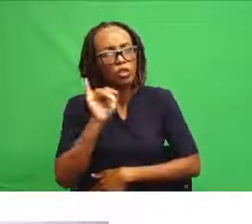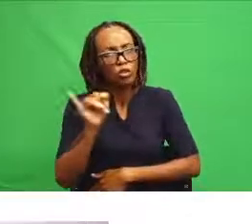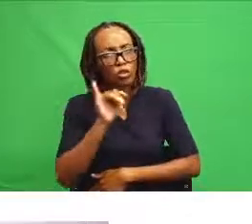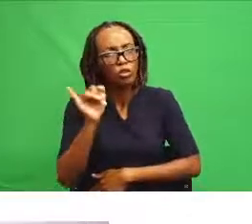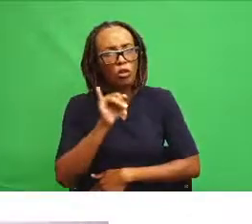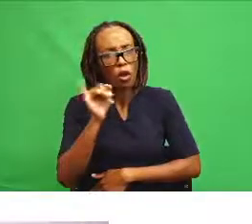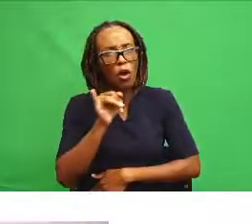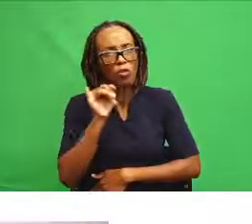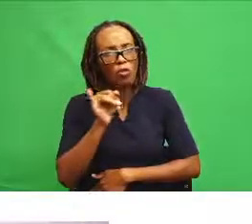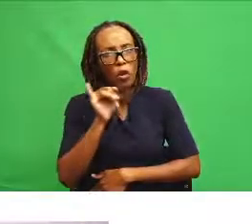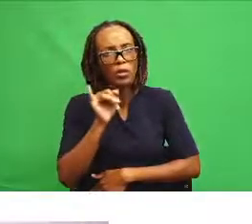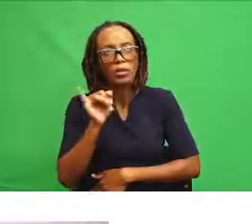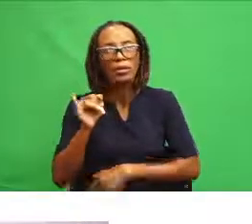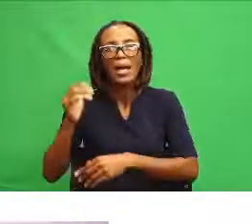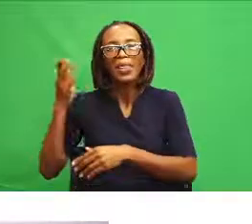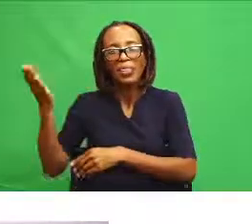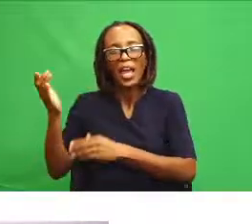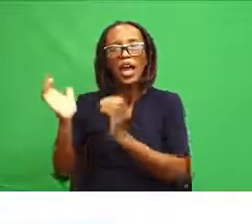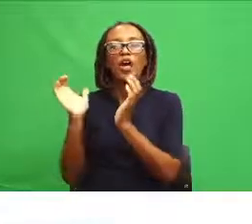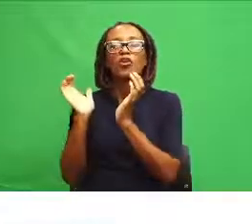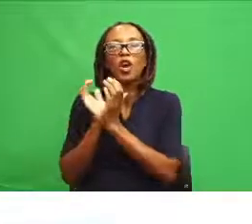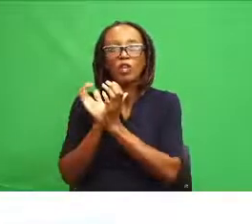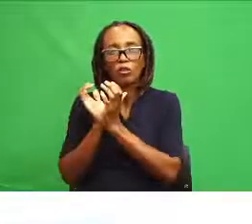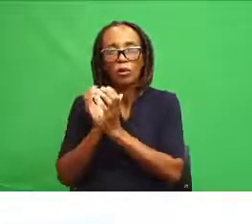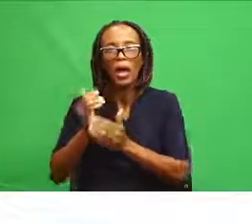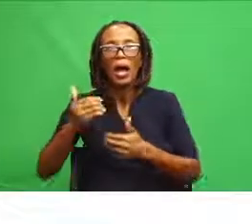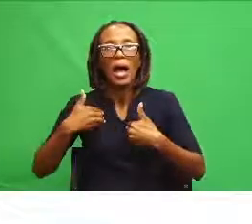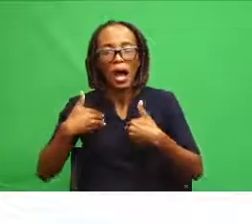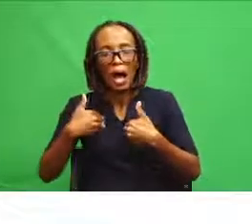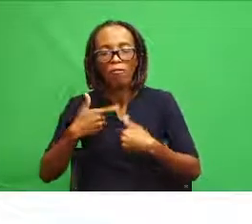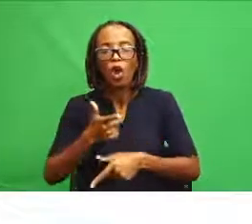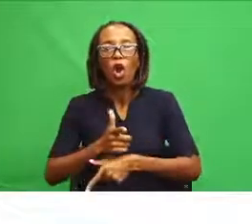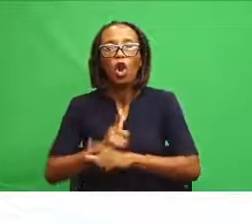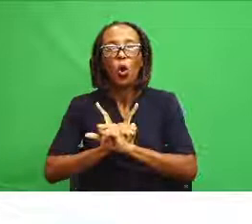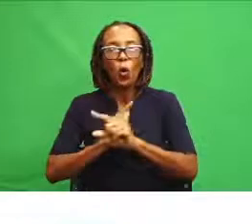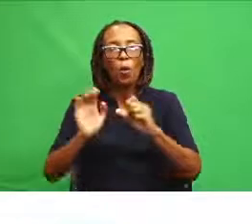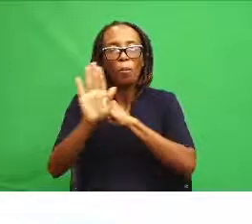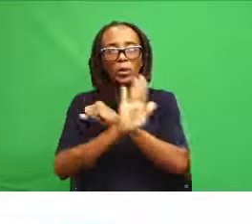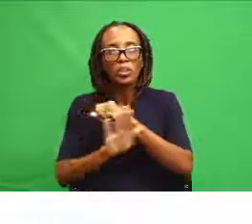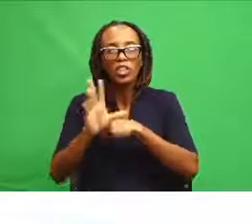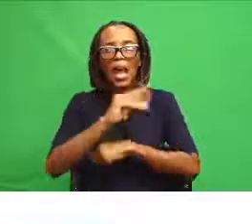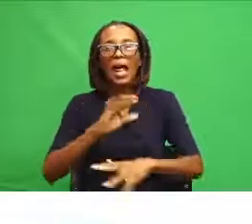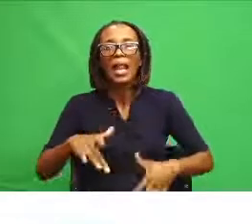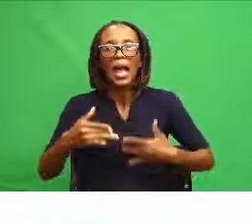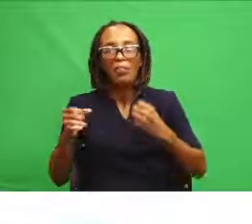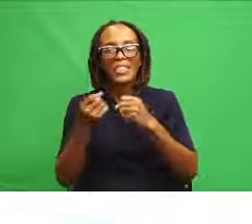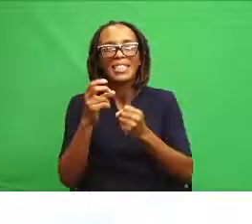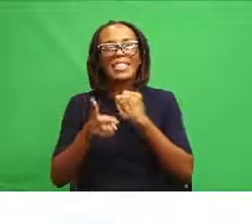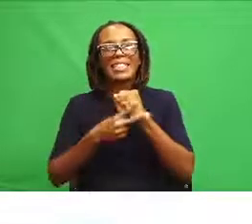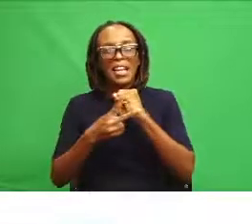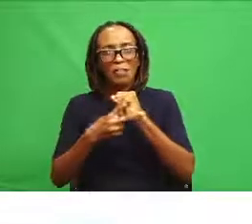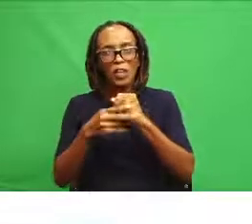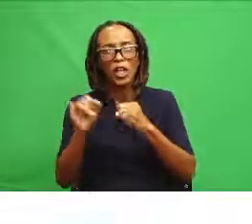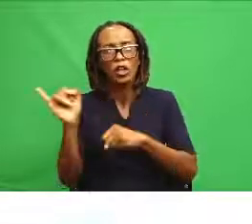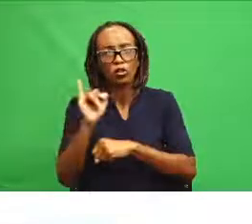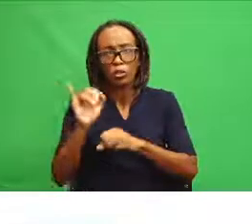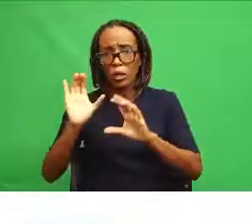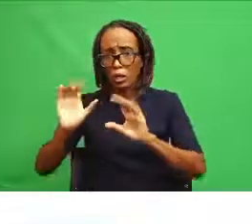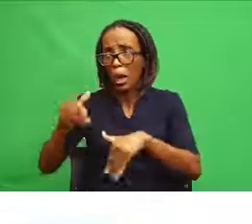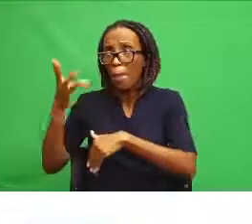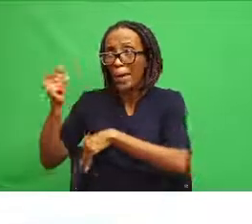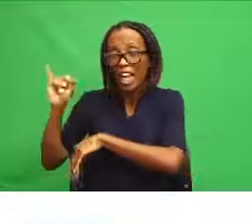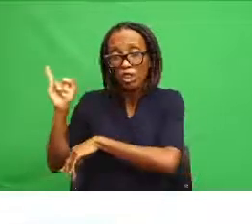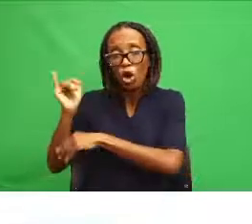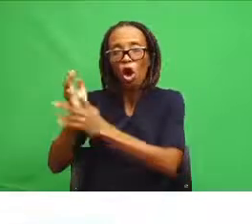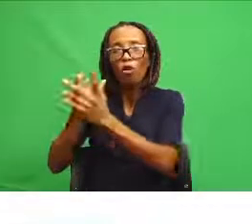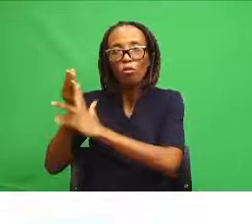inherent in credit union membership. You have loan protection and life savings insurance. So you can acquire insurance even